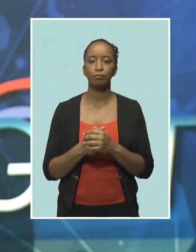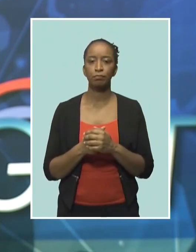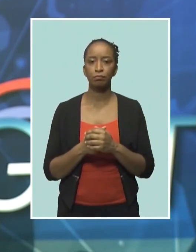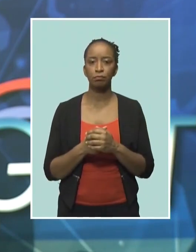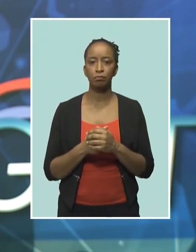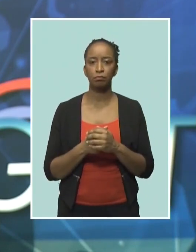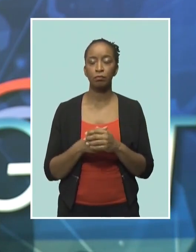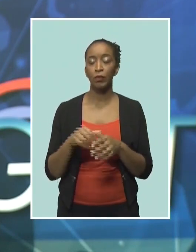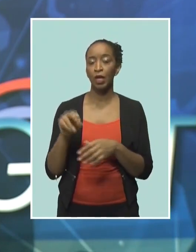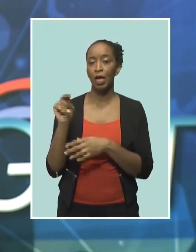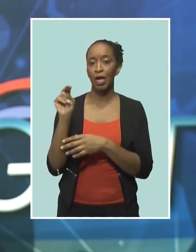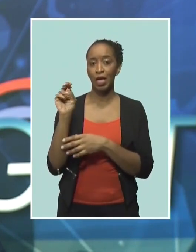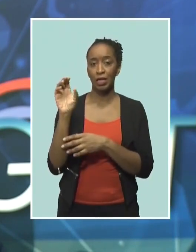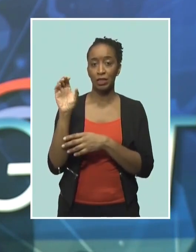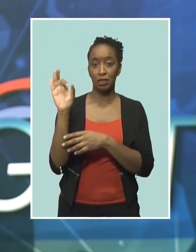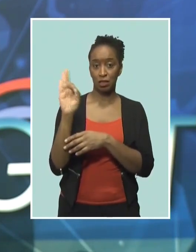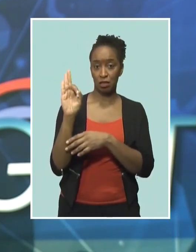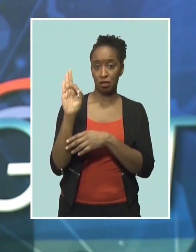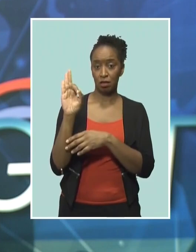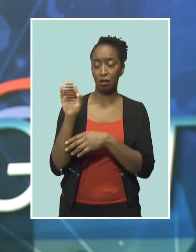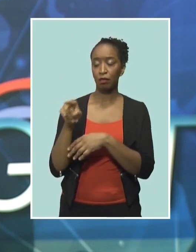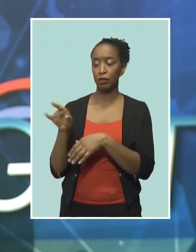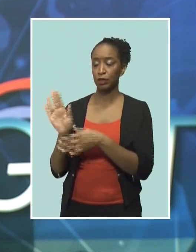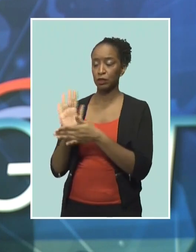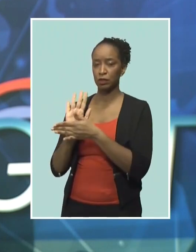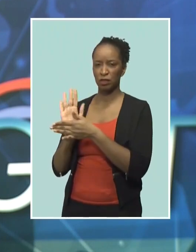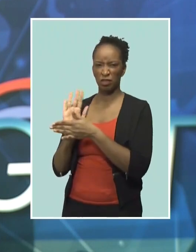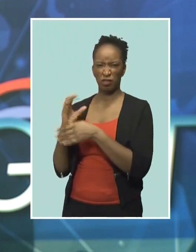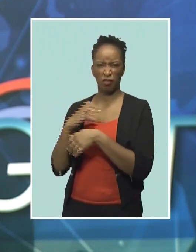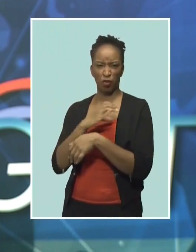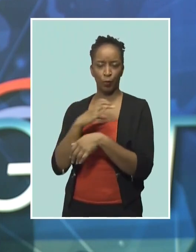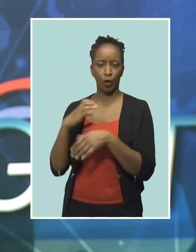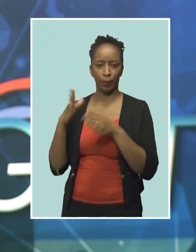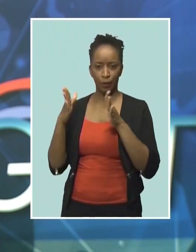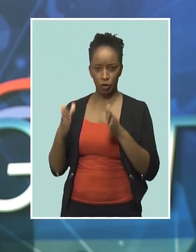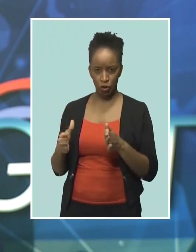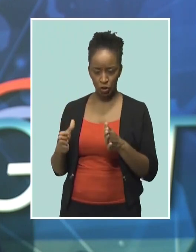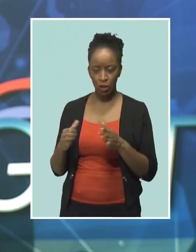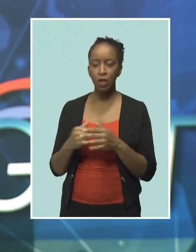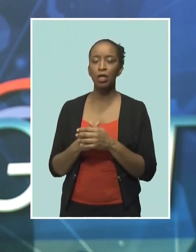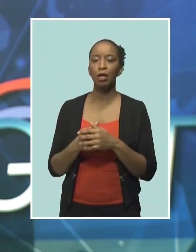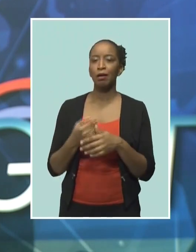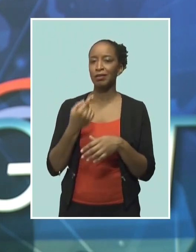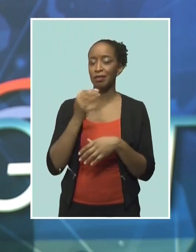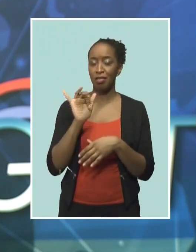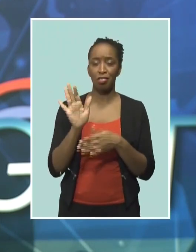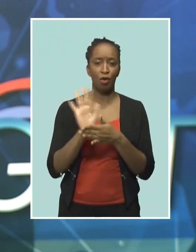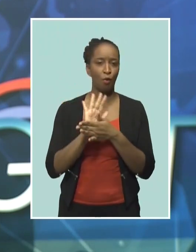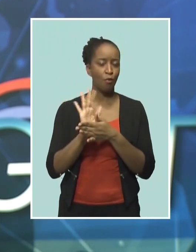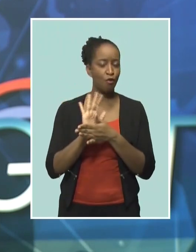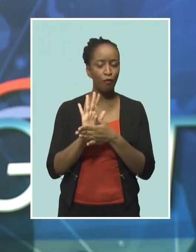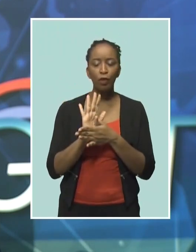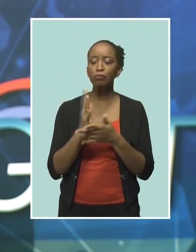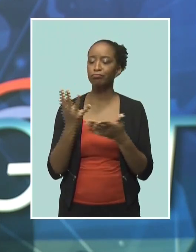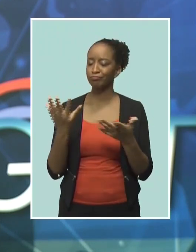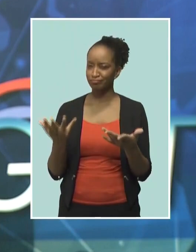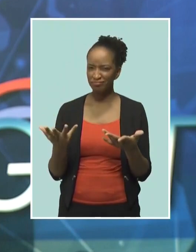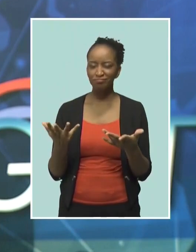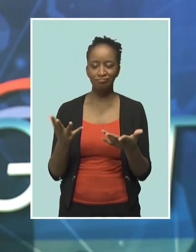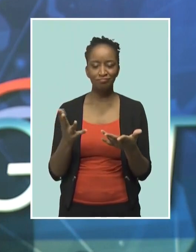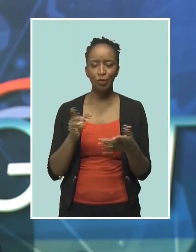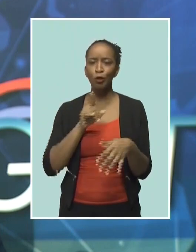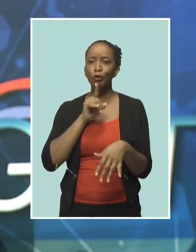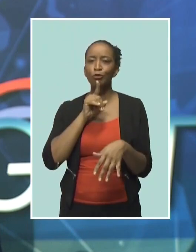the National Cultural Foundation, Andre Hoyt, says Bombshell is truly a Bajan product. He says there is a need for more